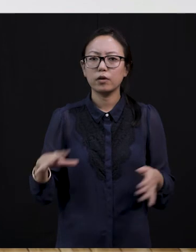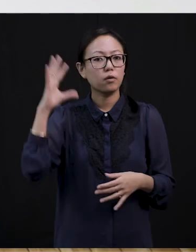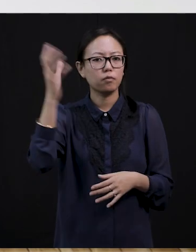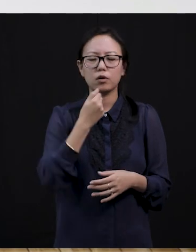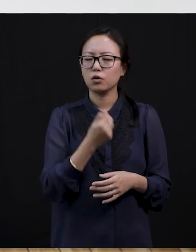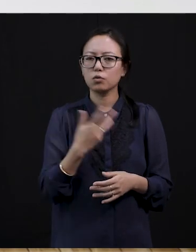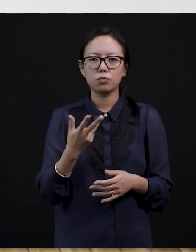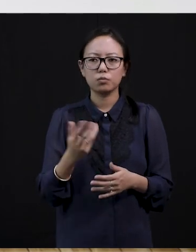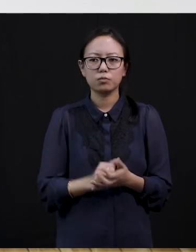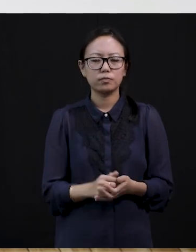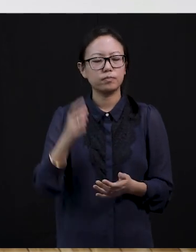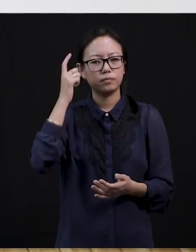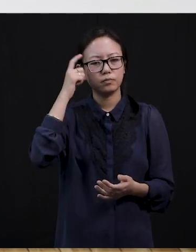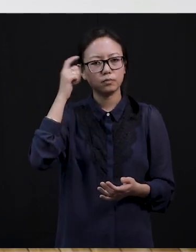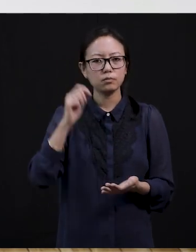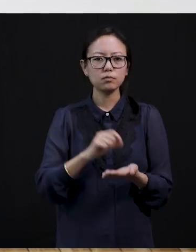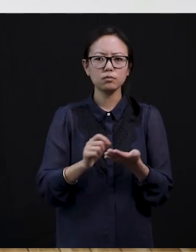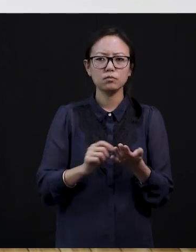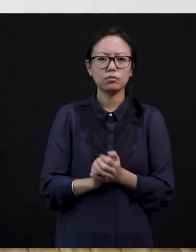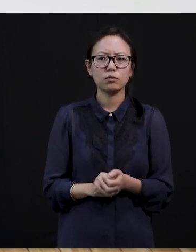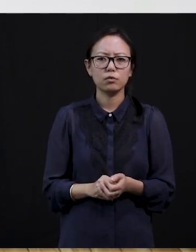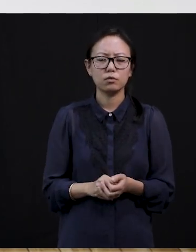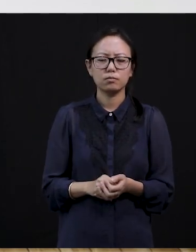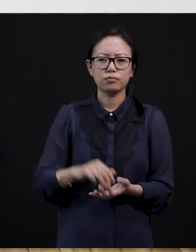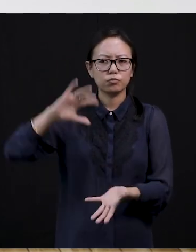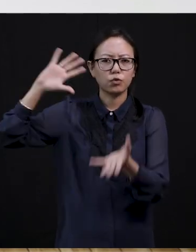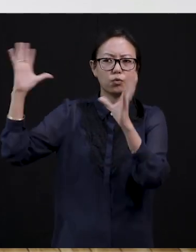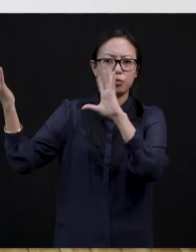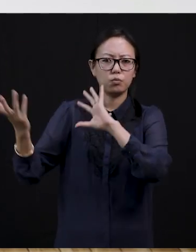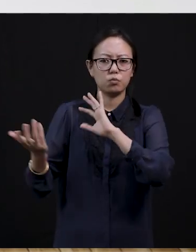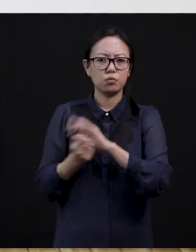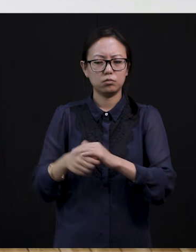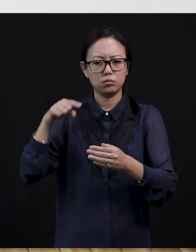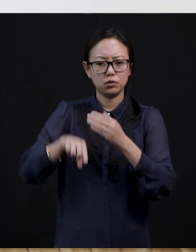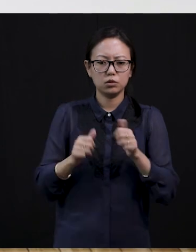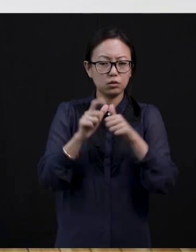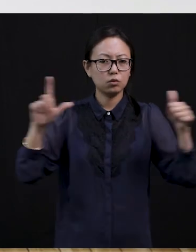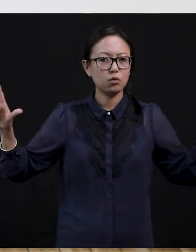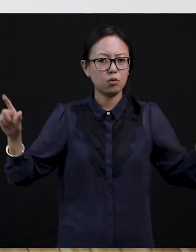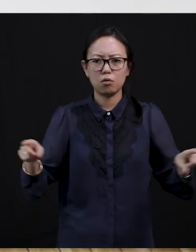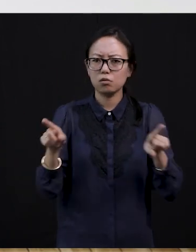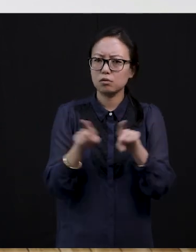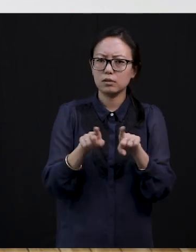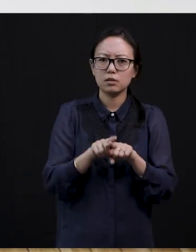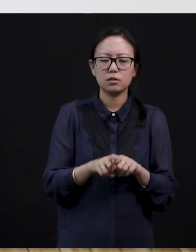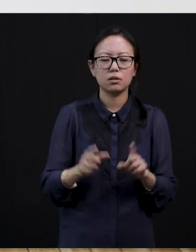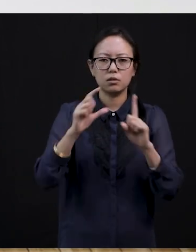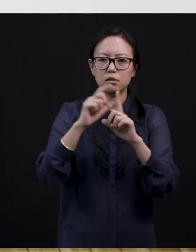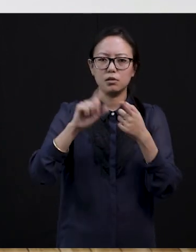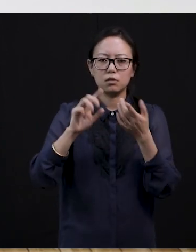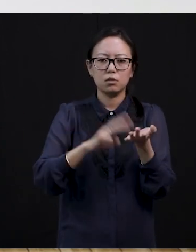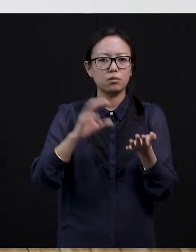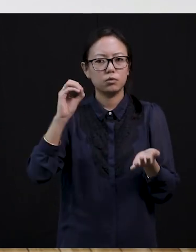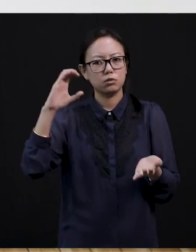society. And it's not that all over the world everybody is living under a democracy. So we are very fortunate enough